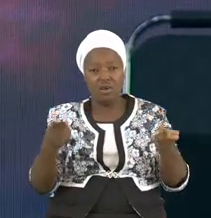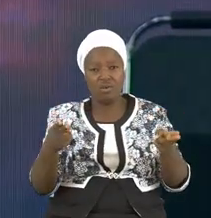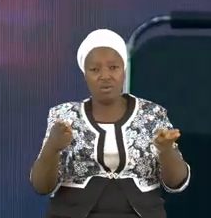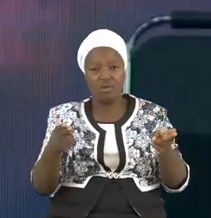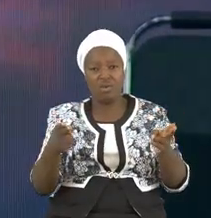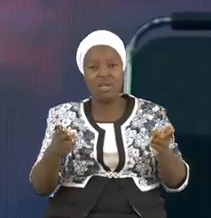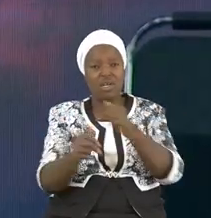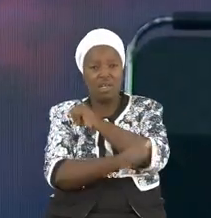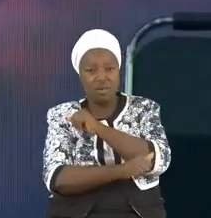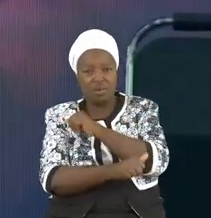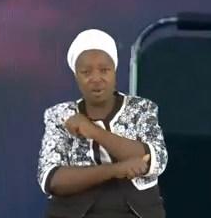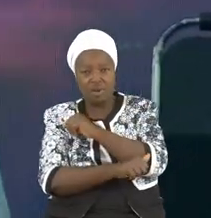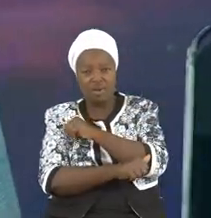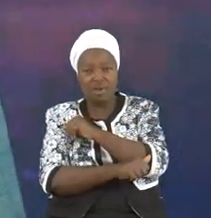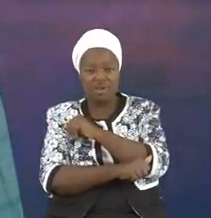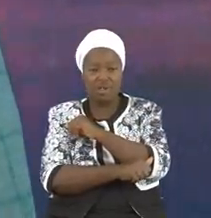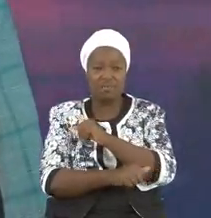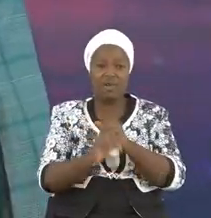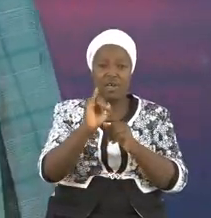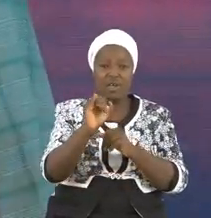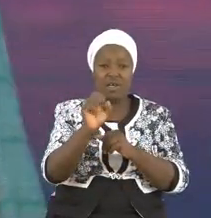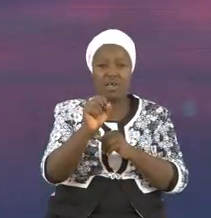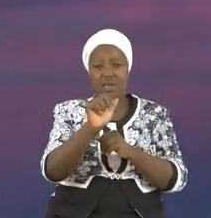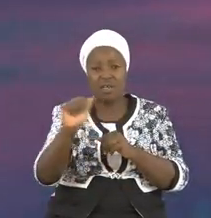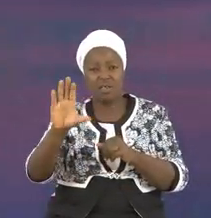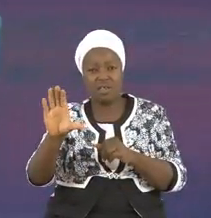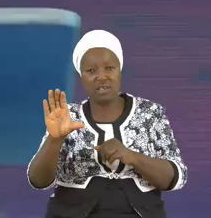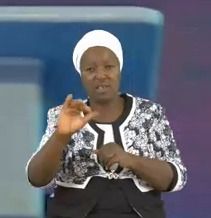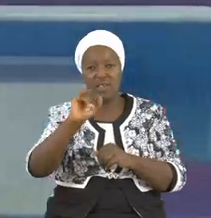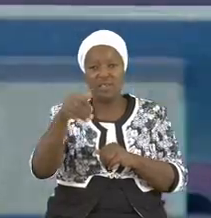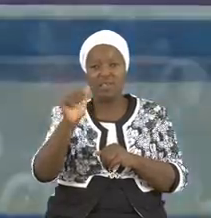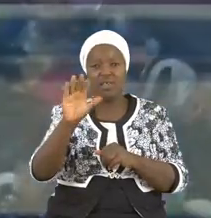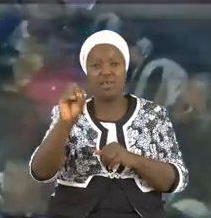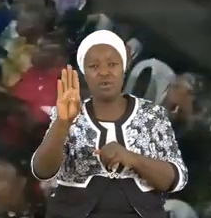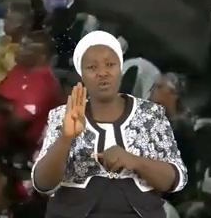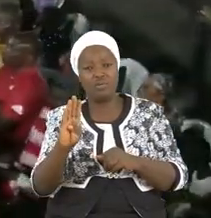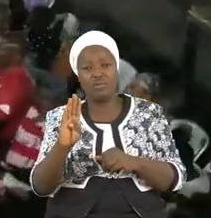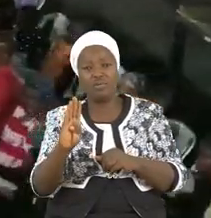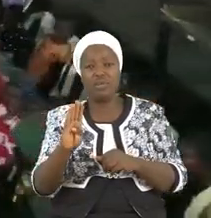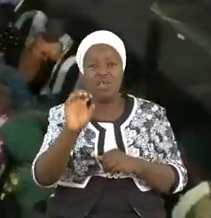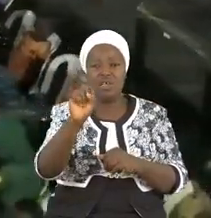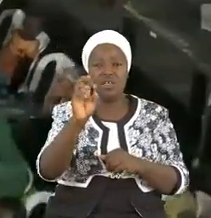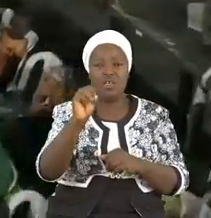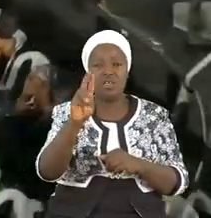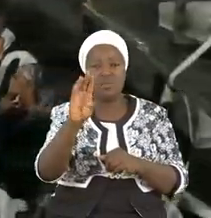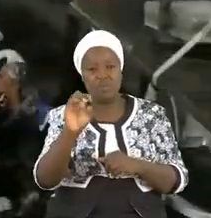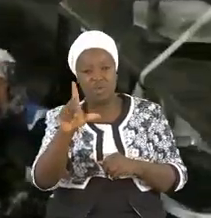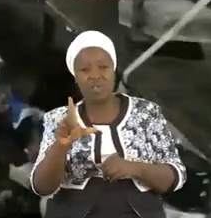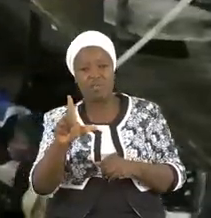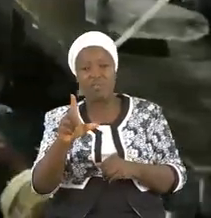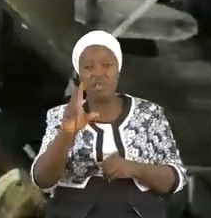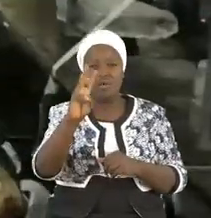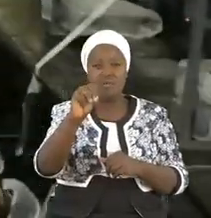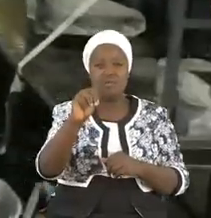Isaac, like Jacob, like Samuel, like Moses, like